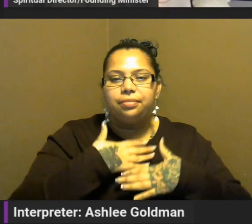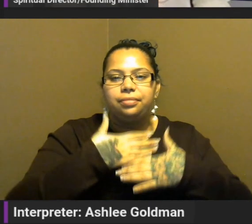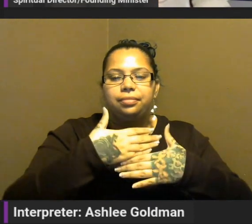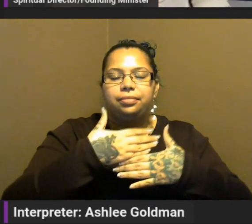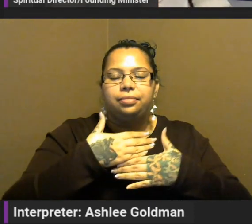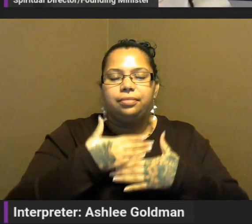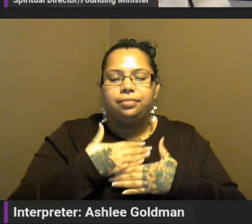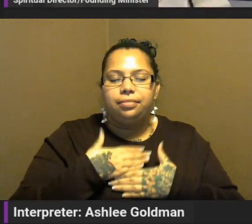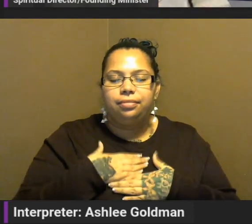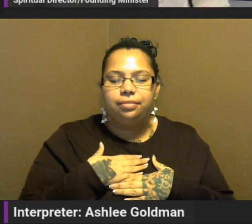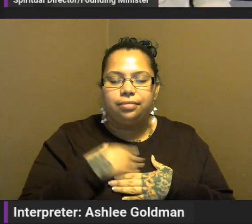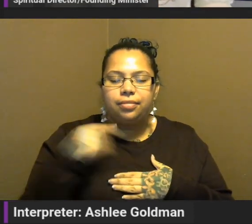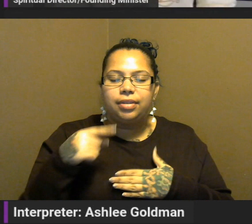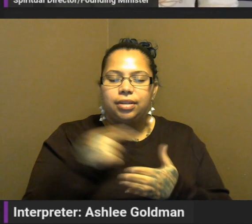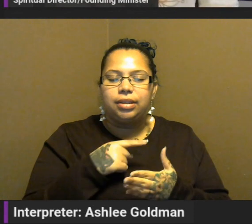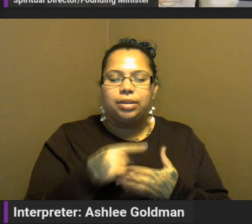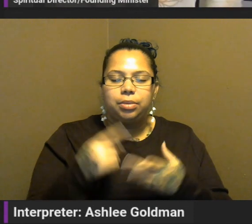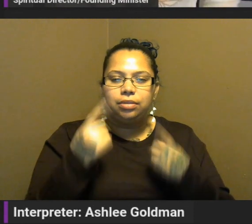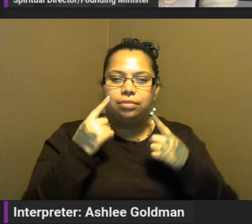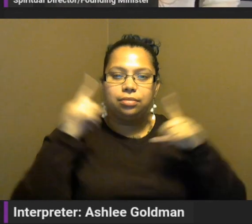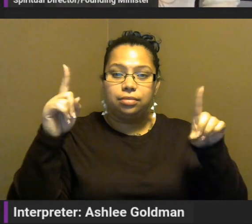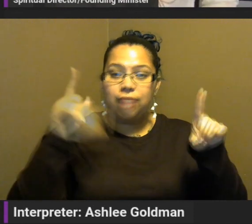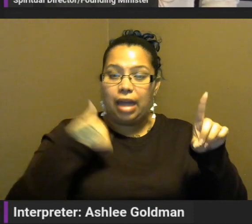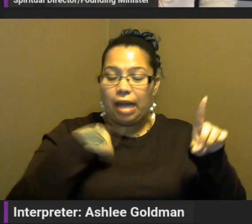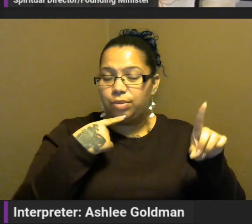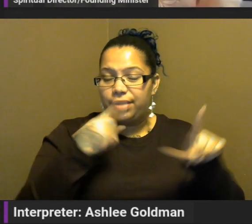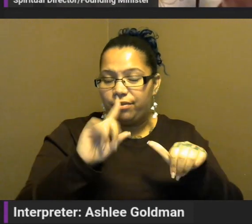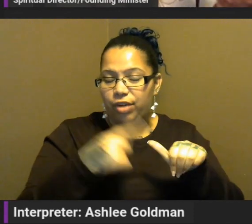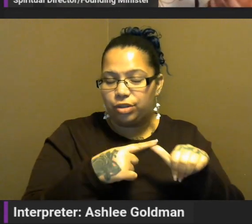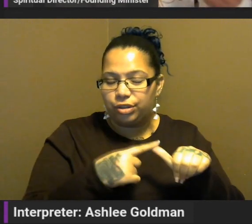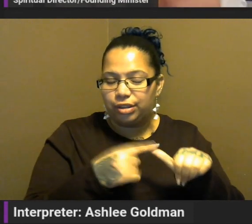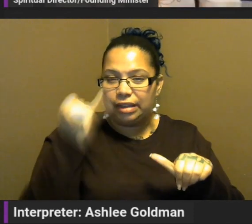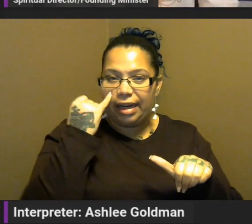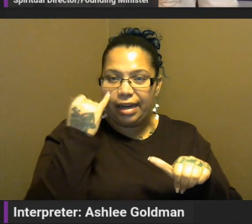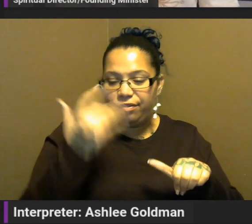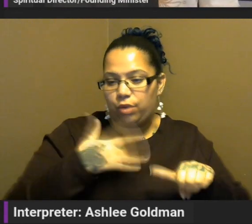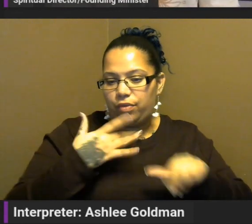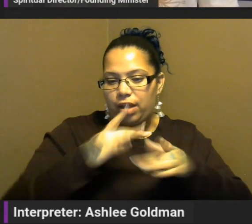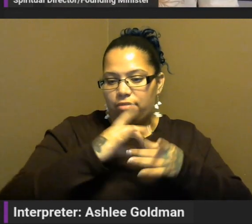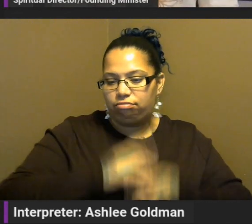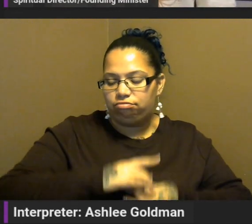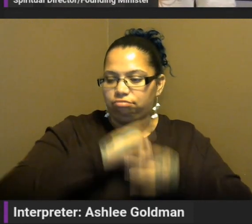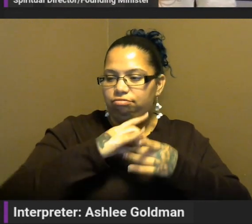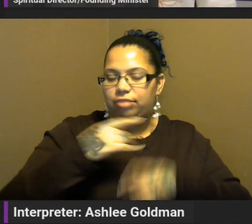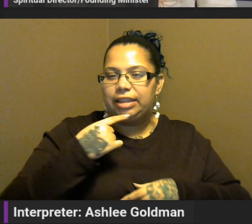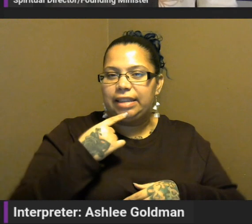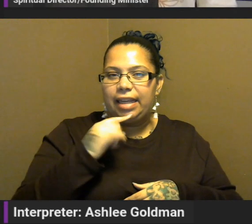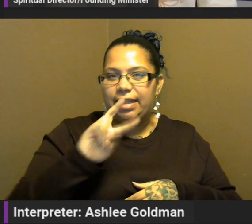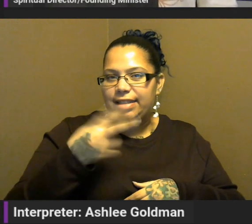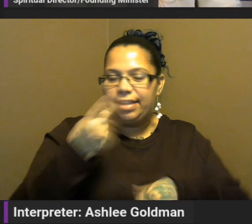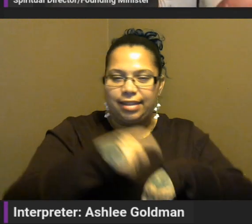This week's affirmation or declaration, I will say it first, and then if it resonates with you, say it with me on the second go